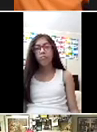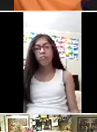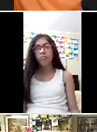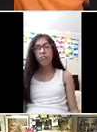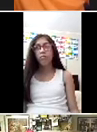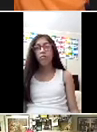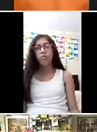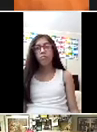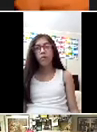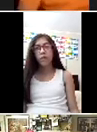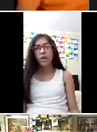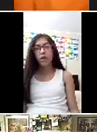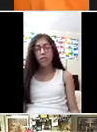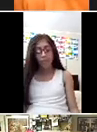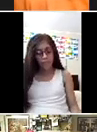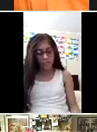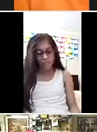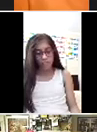As you read,